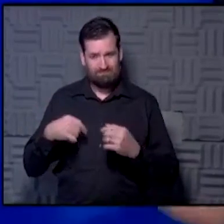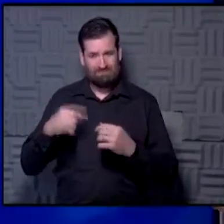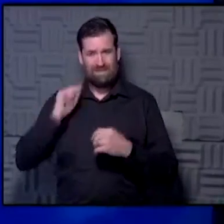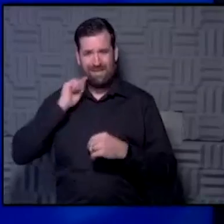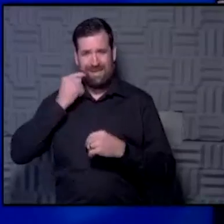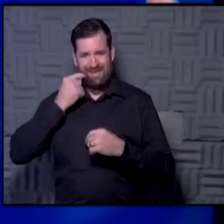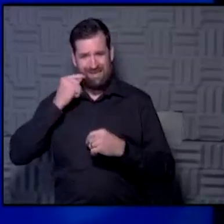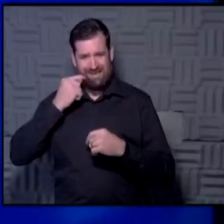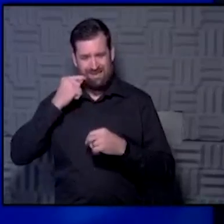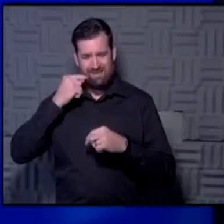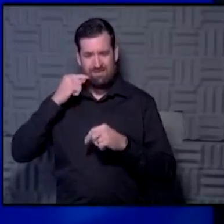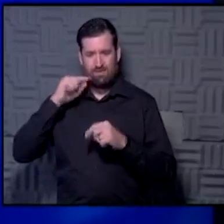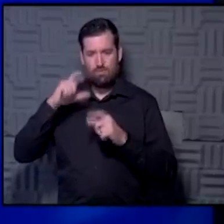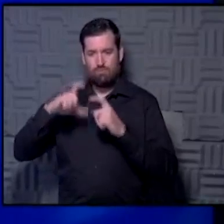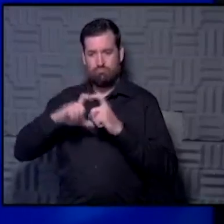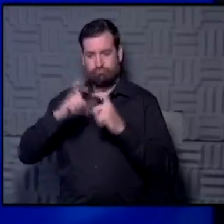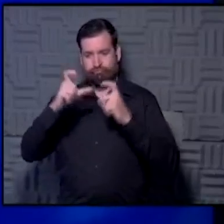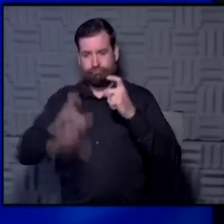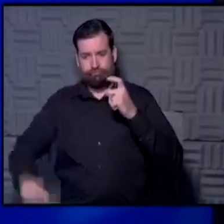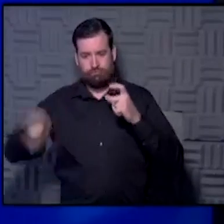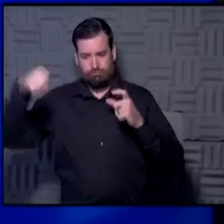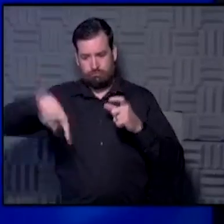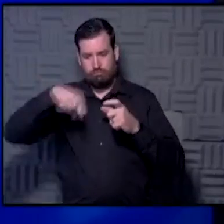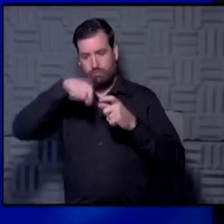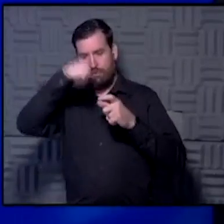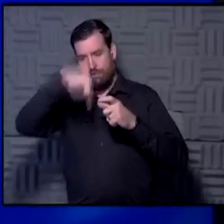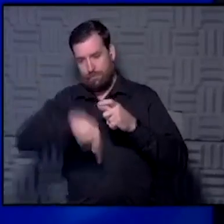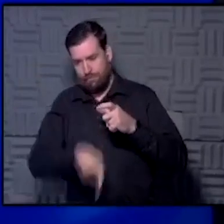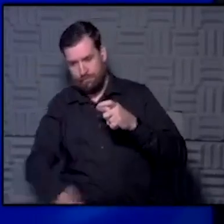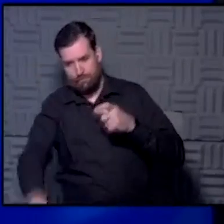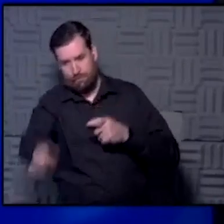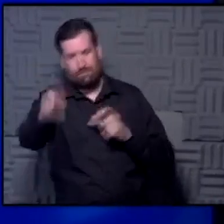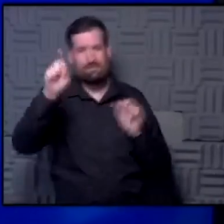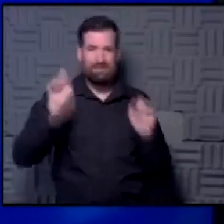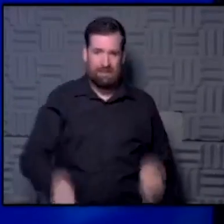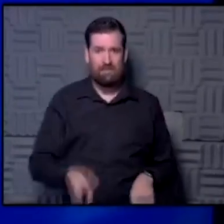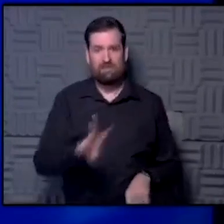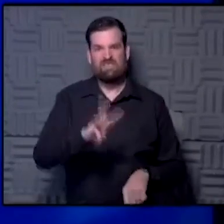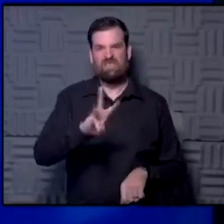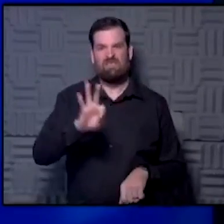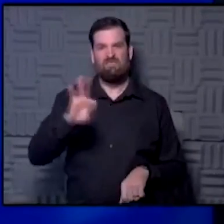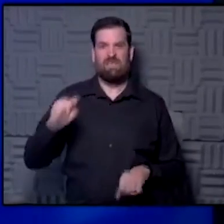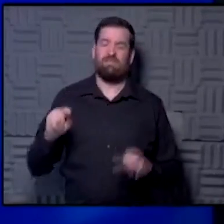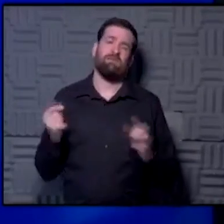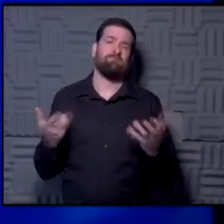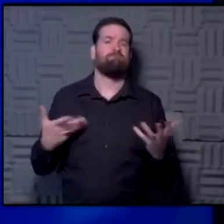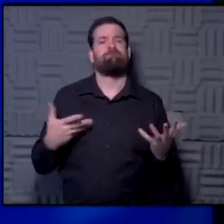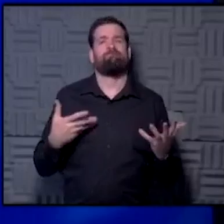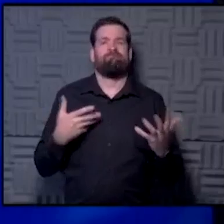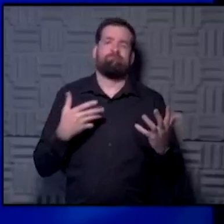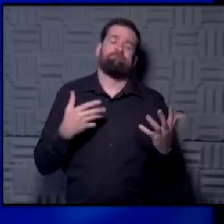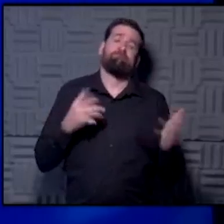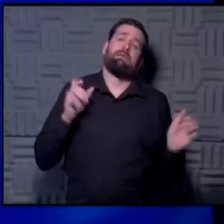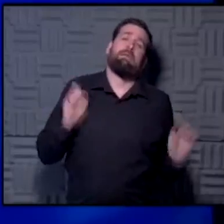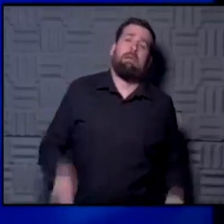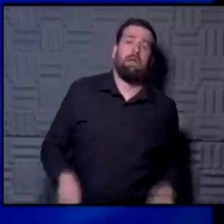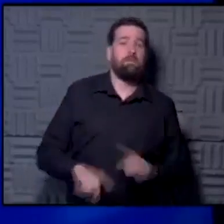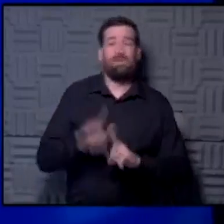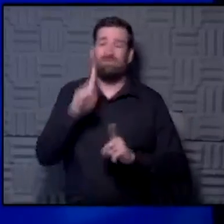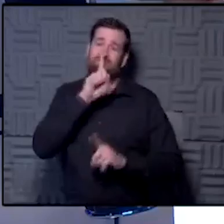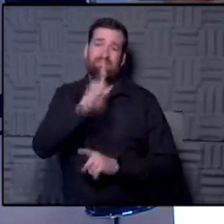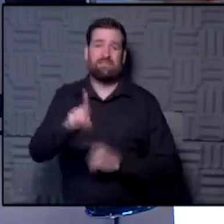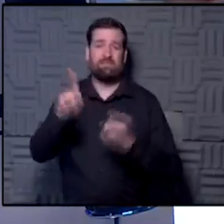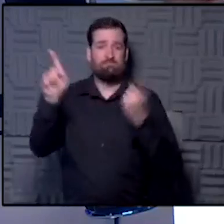that slides down and goes to the kid because so they could stay 6 feet away. I guess you could do that if you wanted to. But even without that, it's a pretty brief